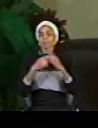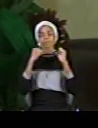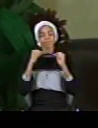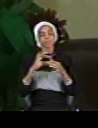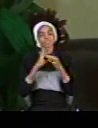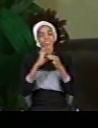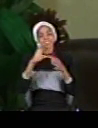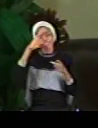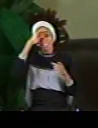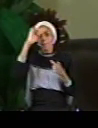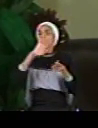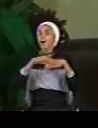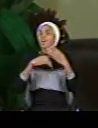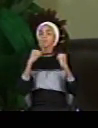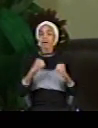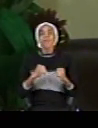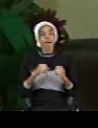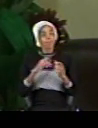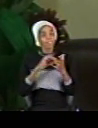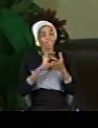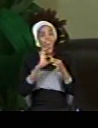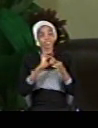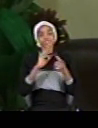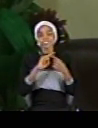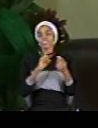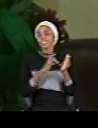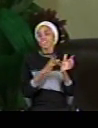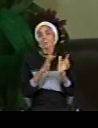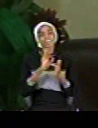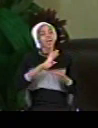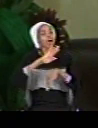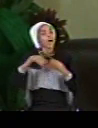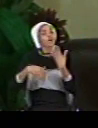to him.